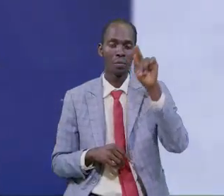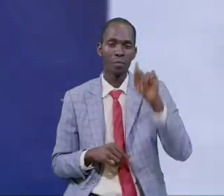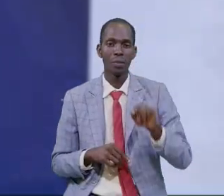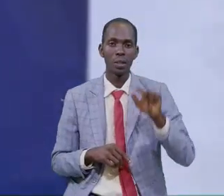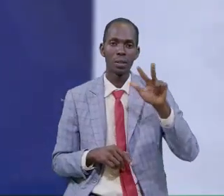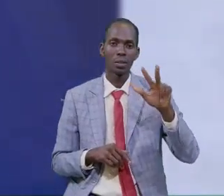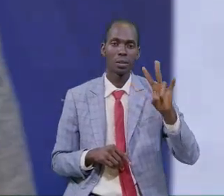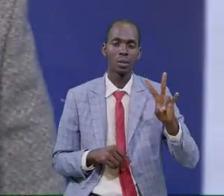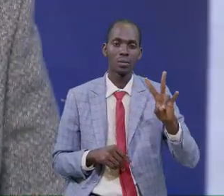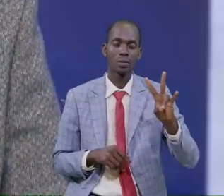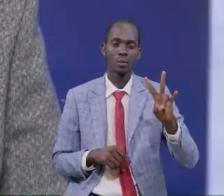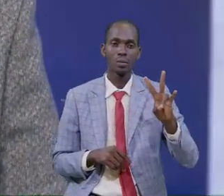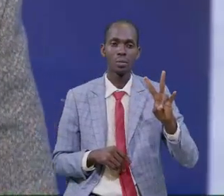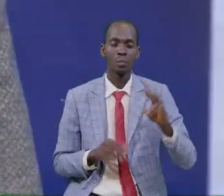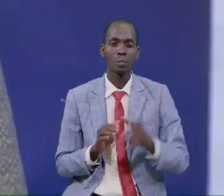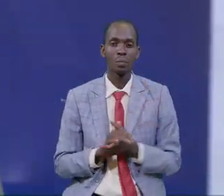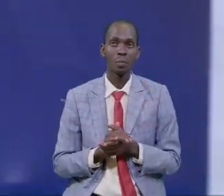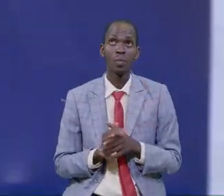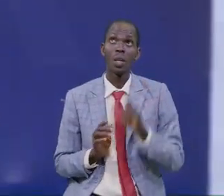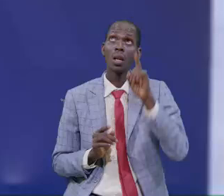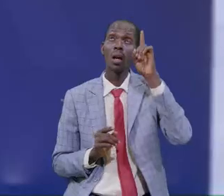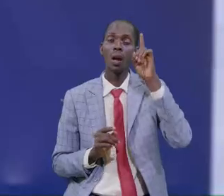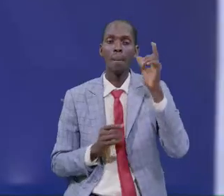he brought them forth.